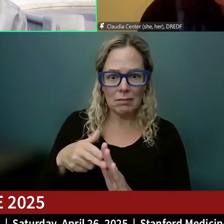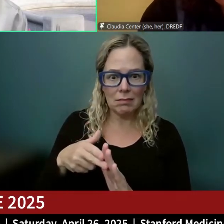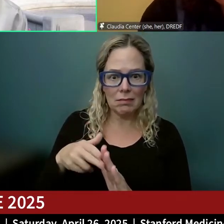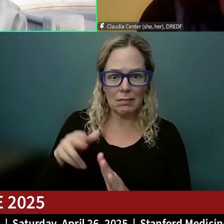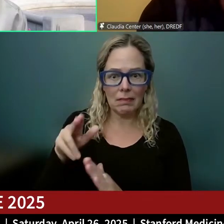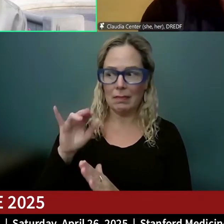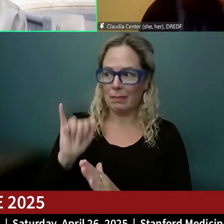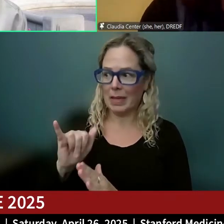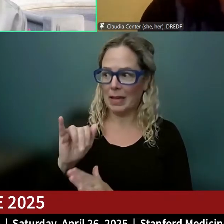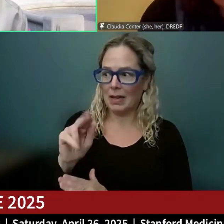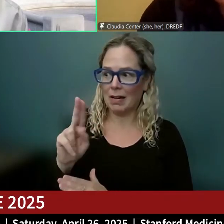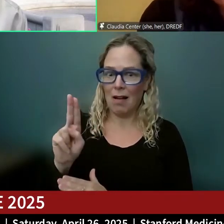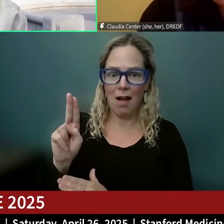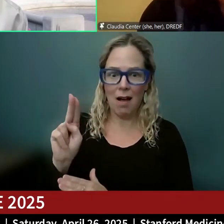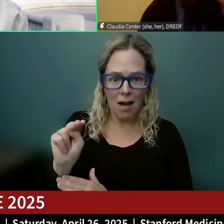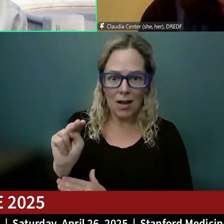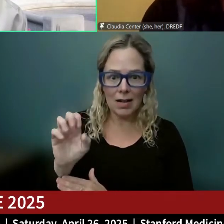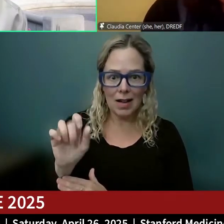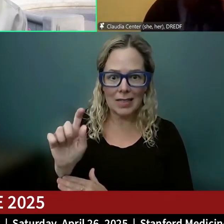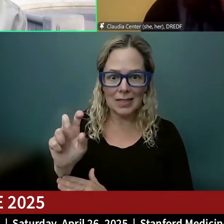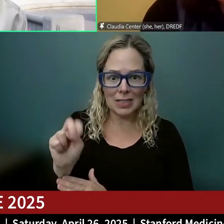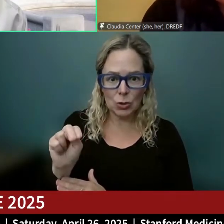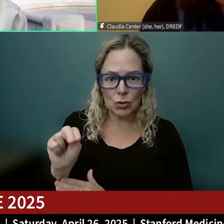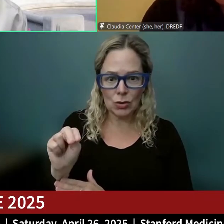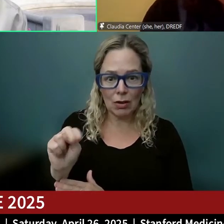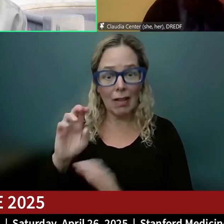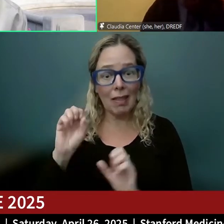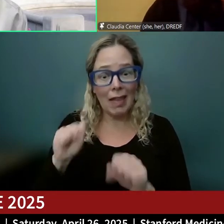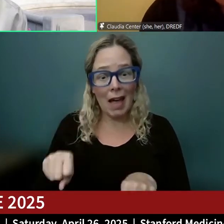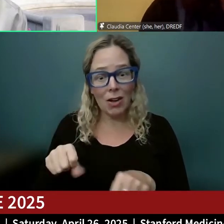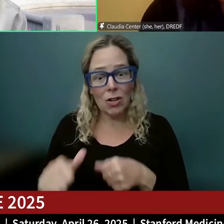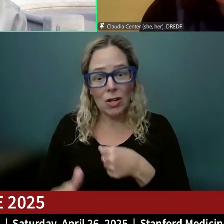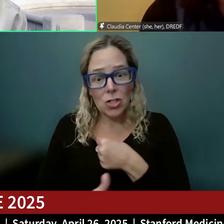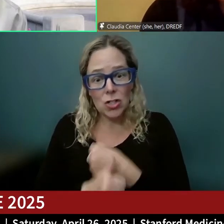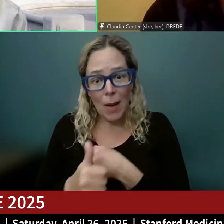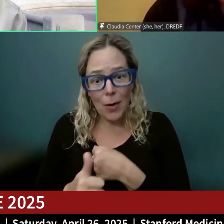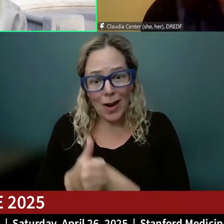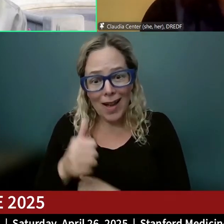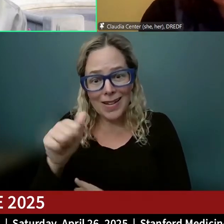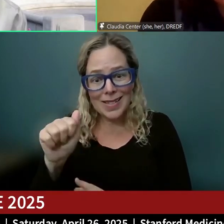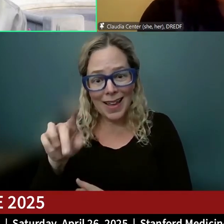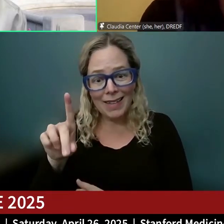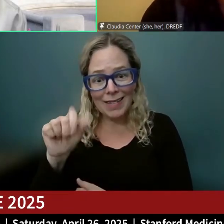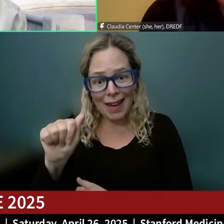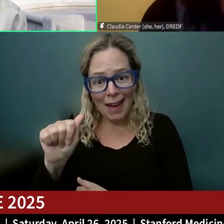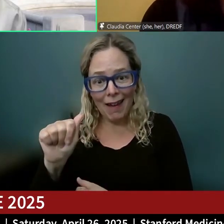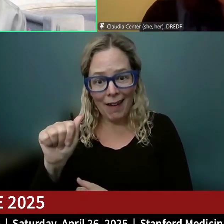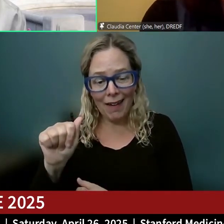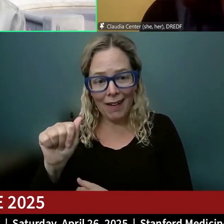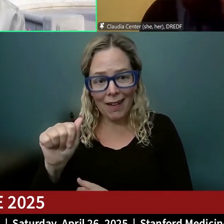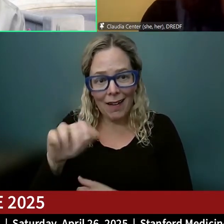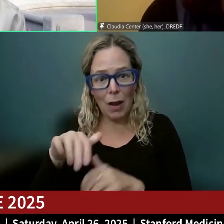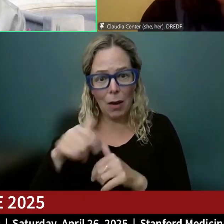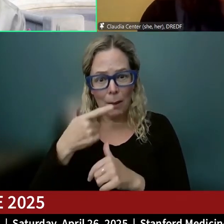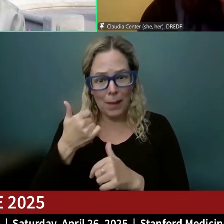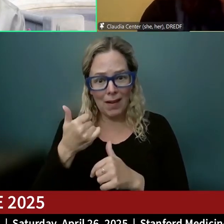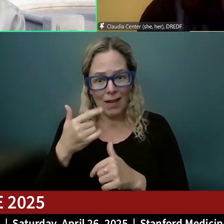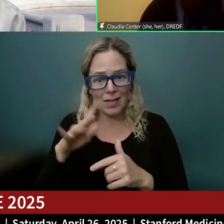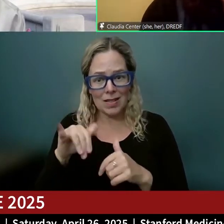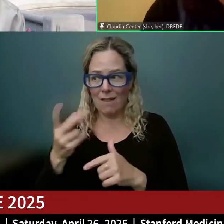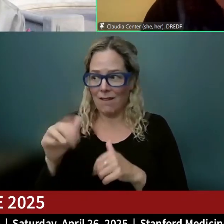ADA because of the way it integrates or interacts with 504. Is that